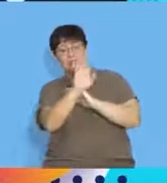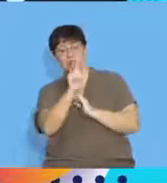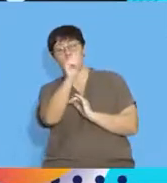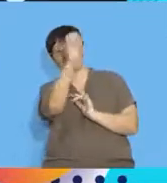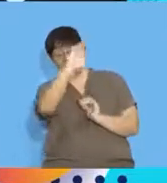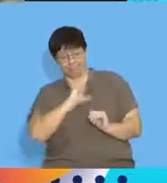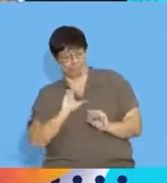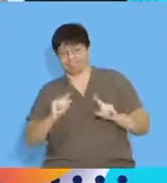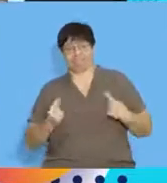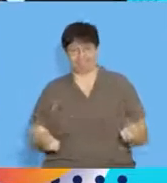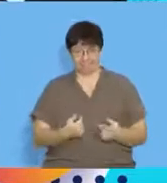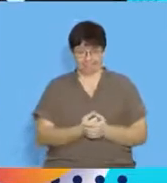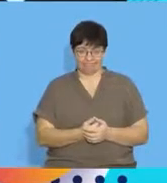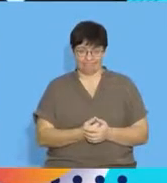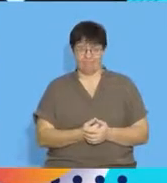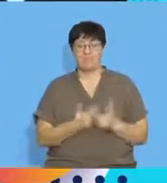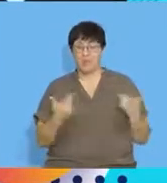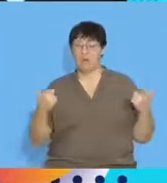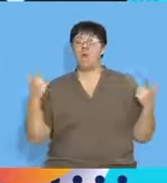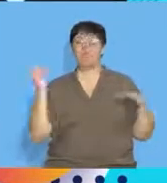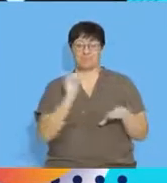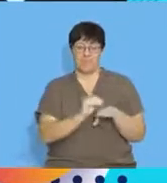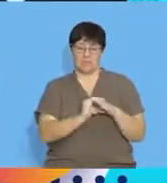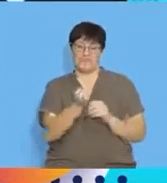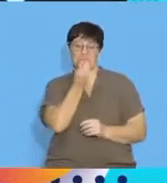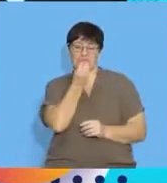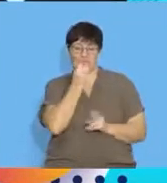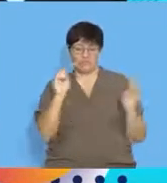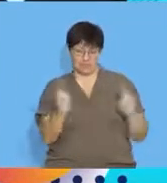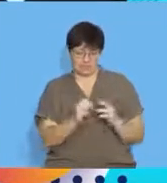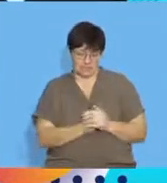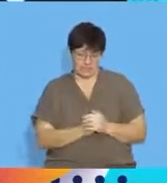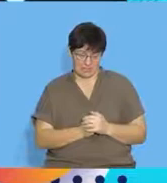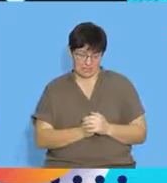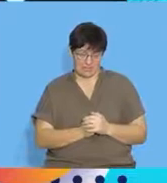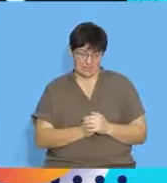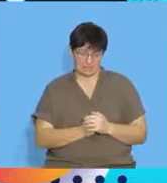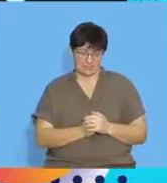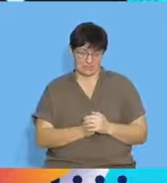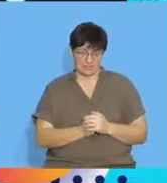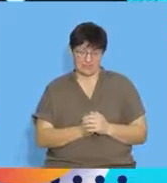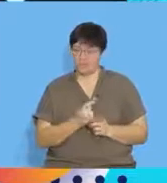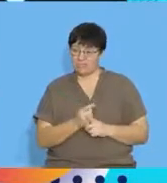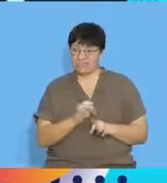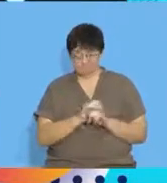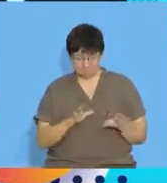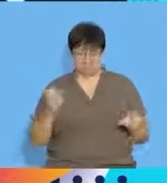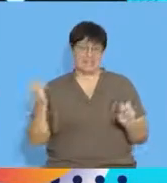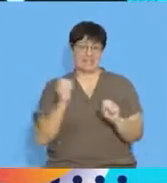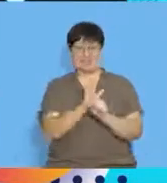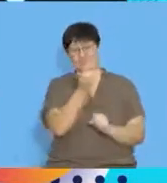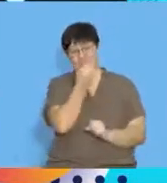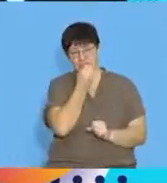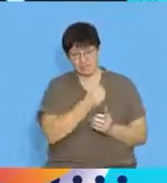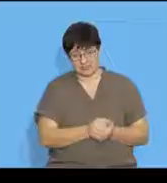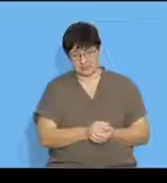it caused a huge, big food shortage, famine, right, if the fungus is going to attack our crops. So